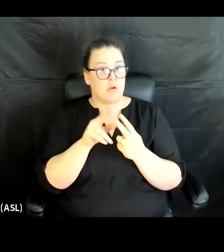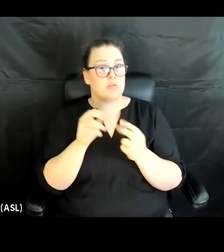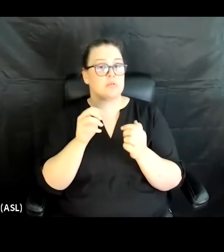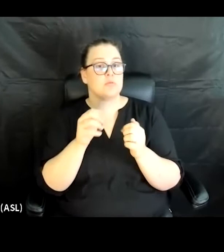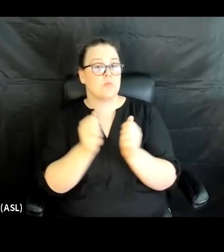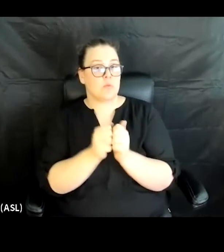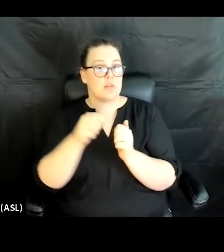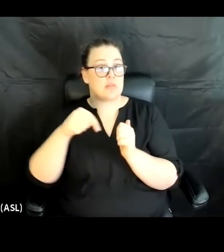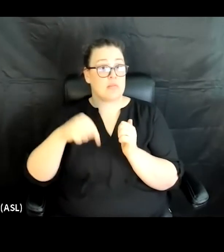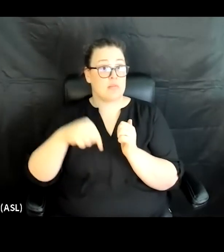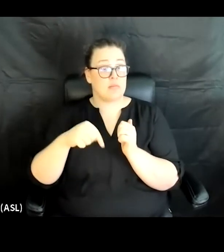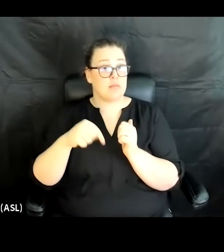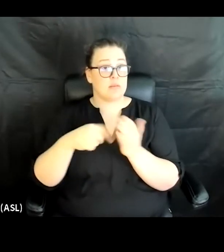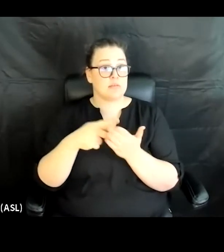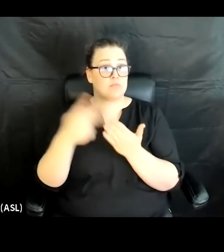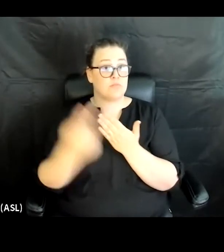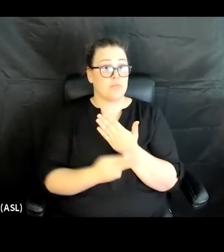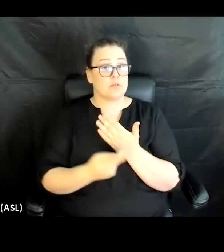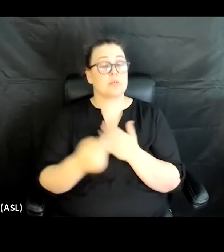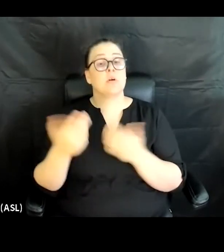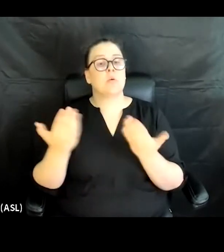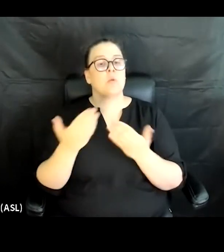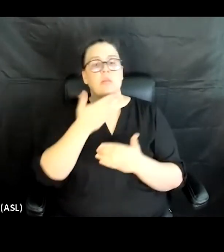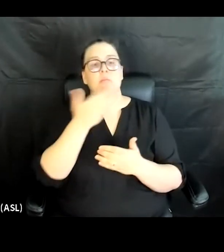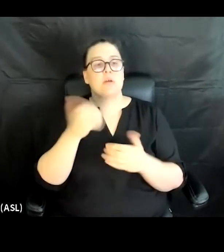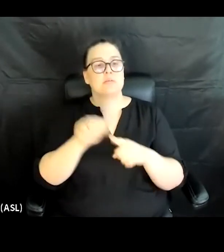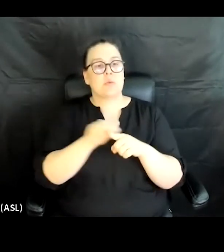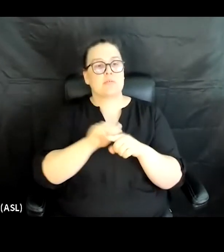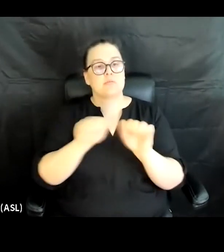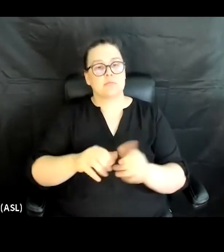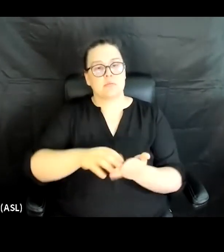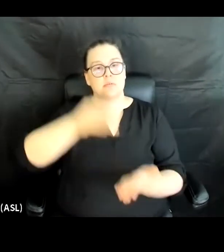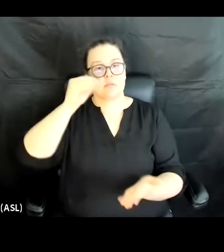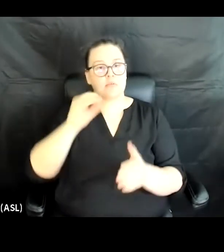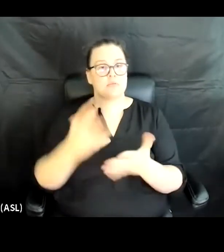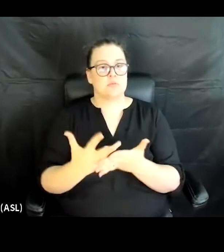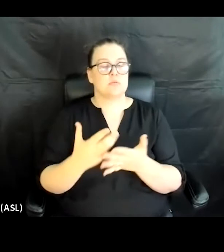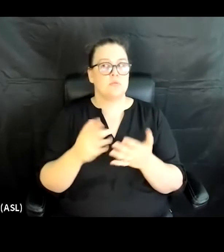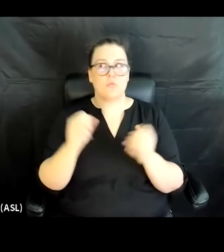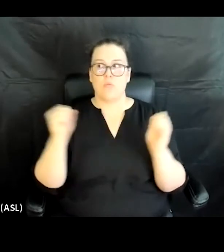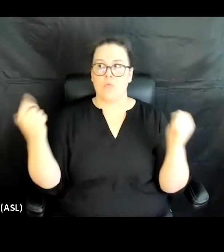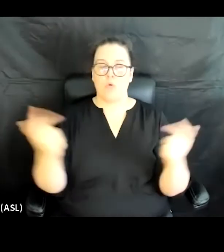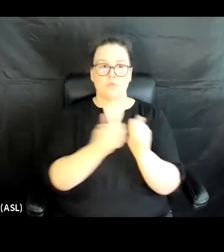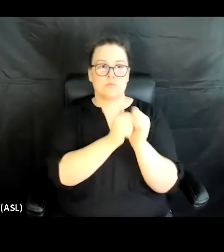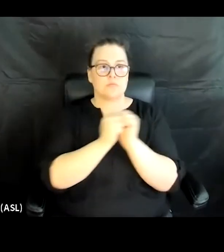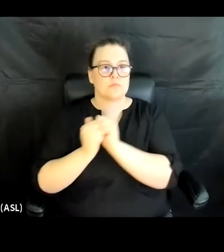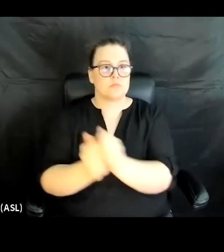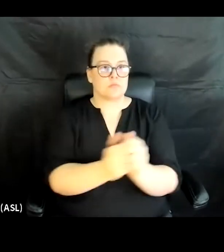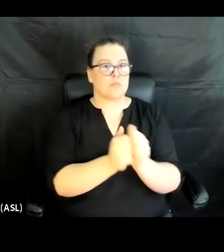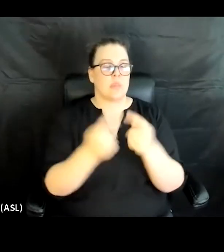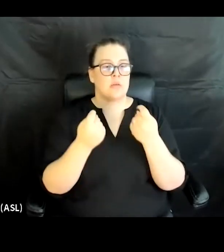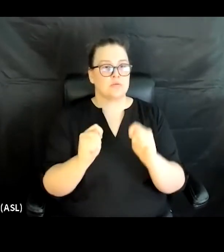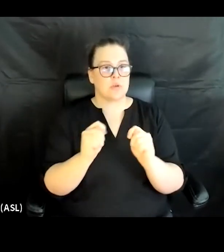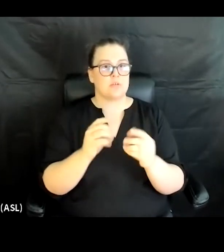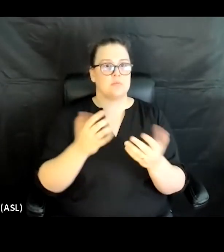this initiative, what are the best practices that we can learn to collectively try to address